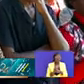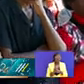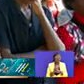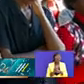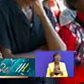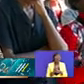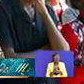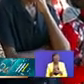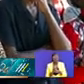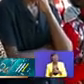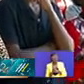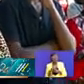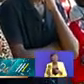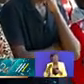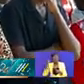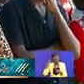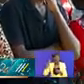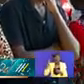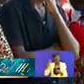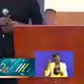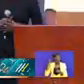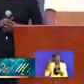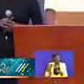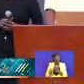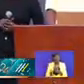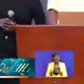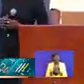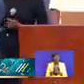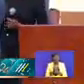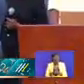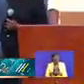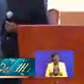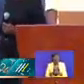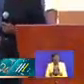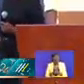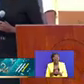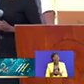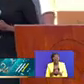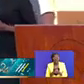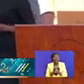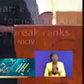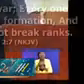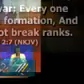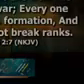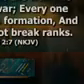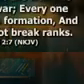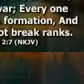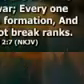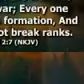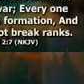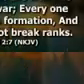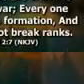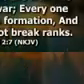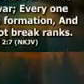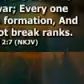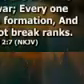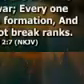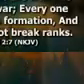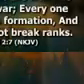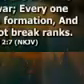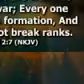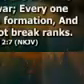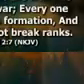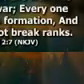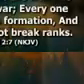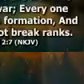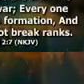scripture oh home as now let's go back to scripture they run like Mighty Men they climb the wall like Men of